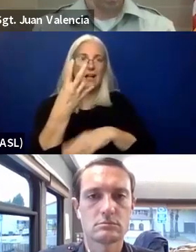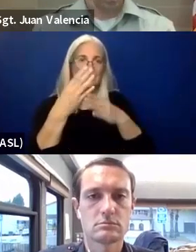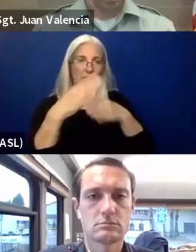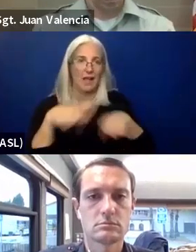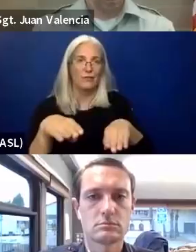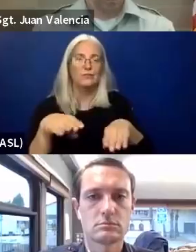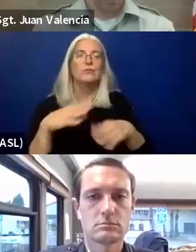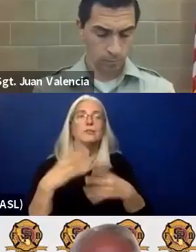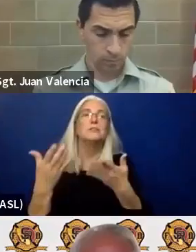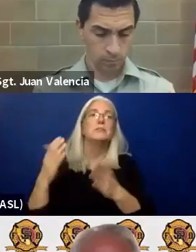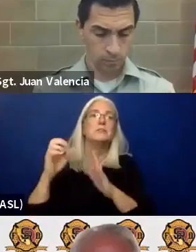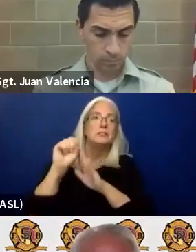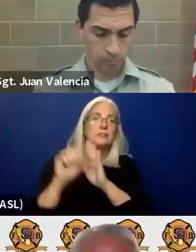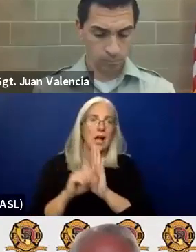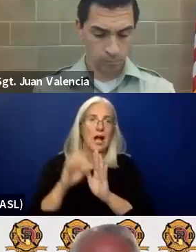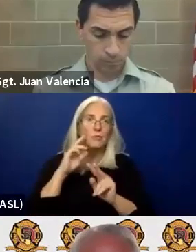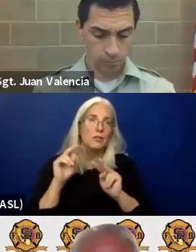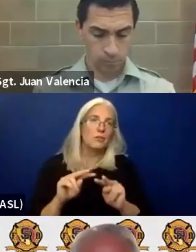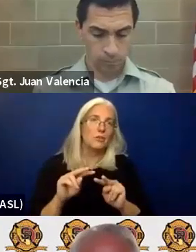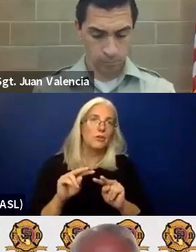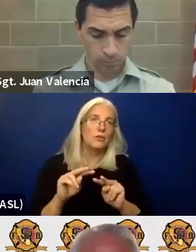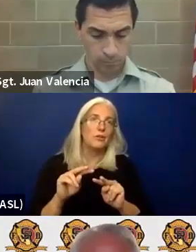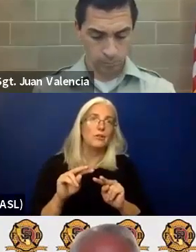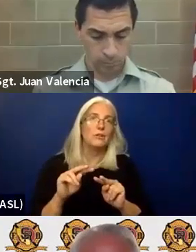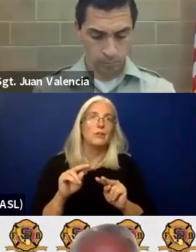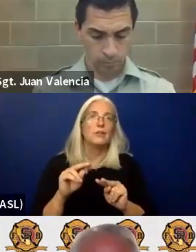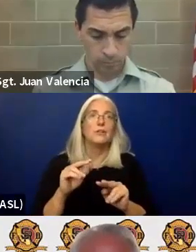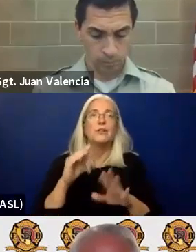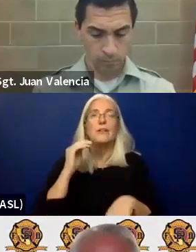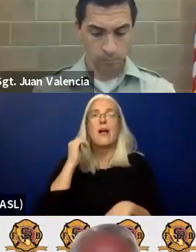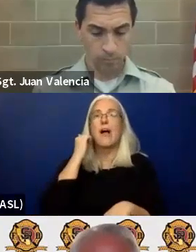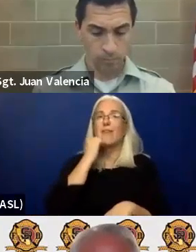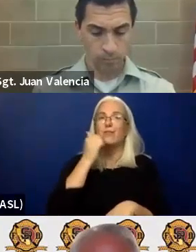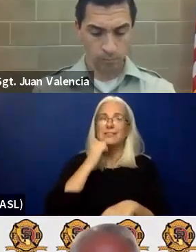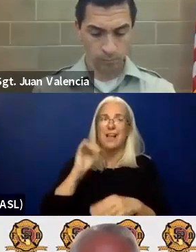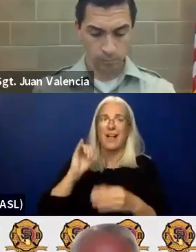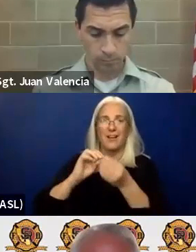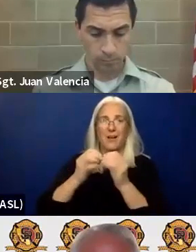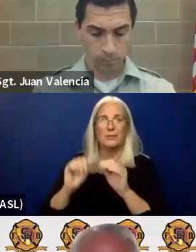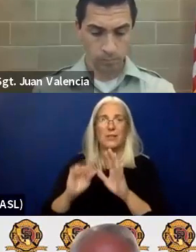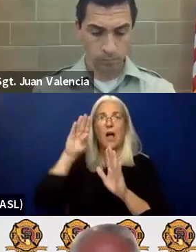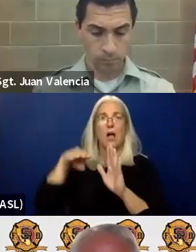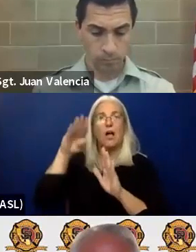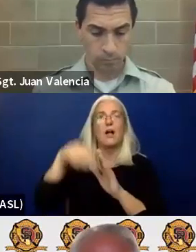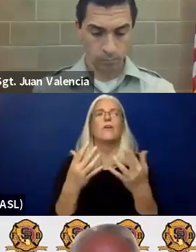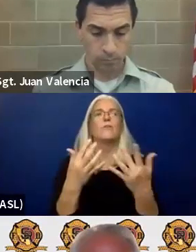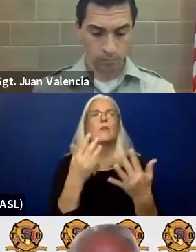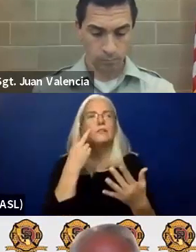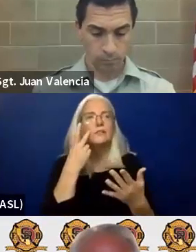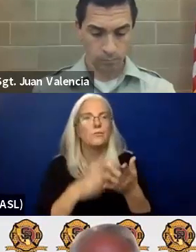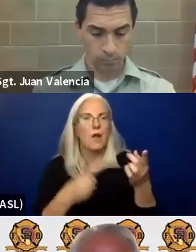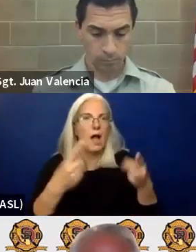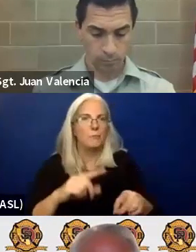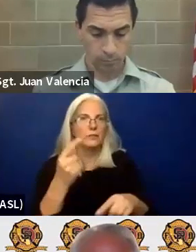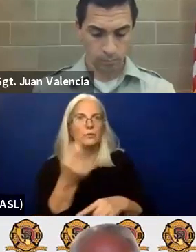make up for the differences from day to day. So let's see where we are next week. Prior to the fire, I